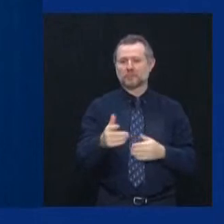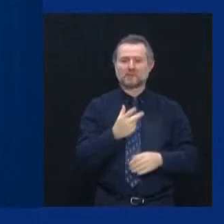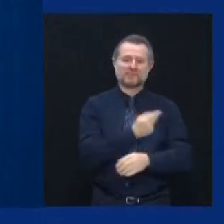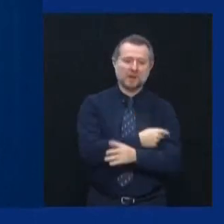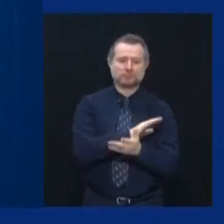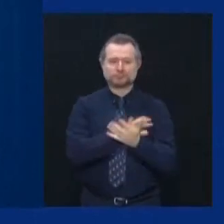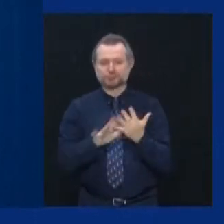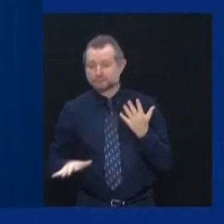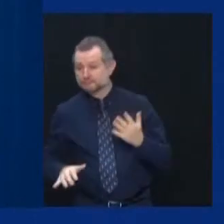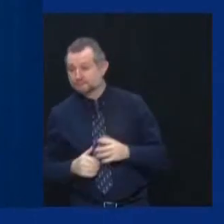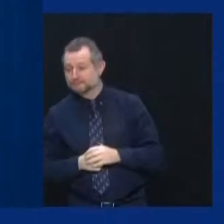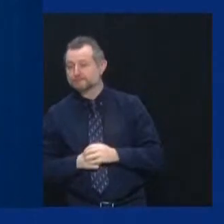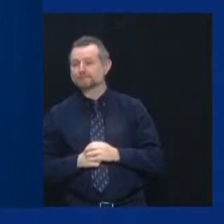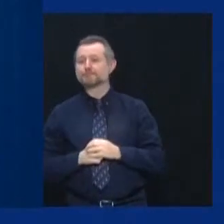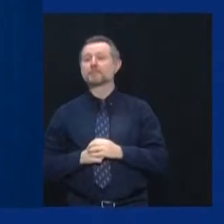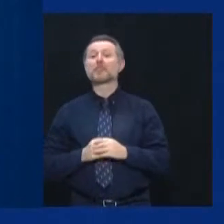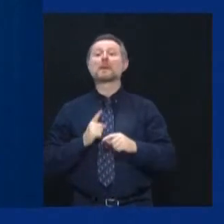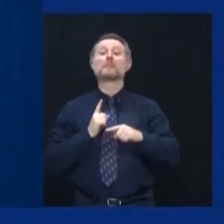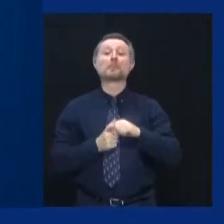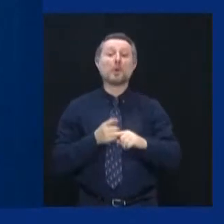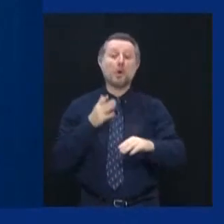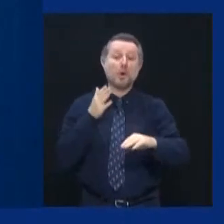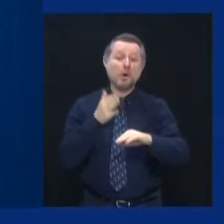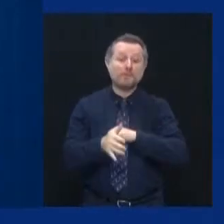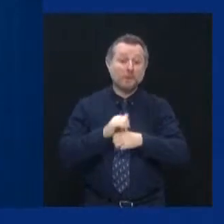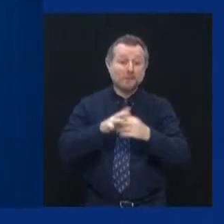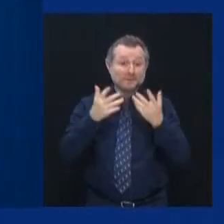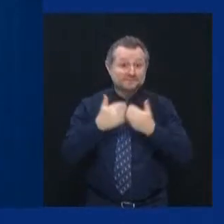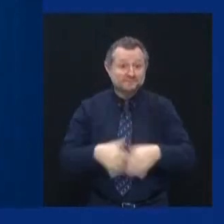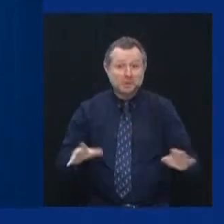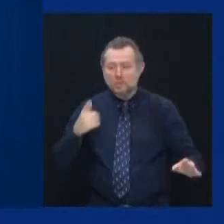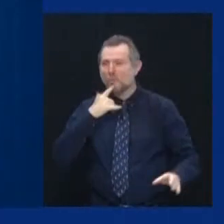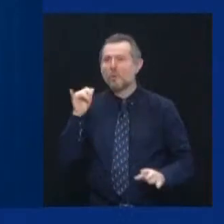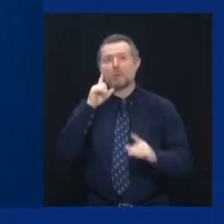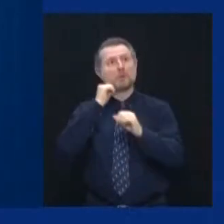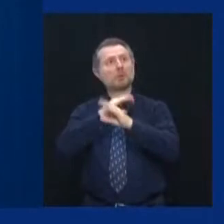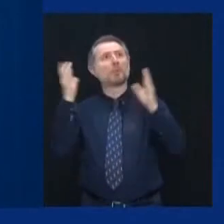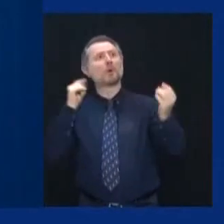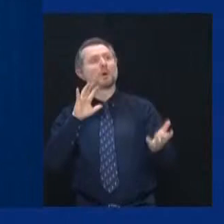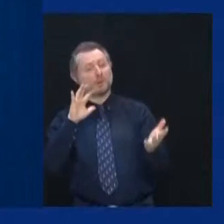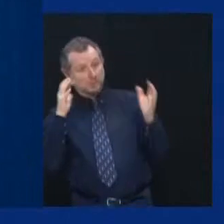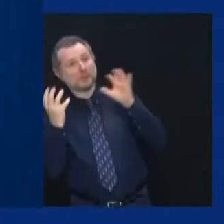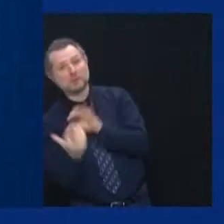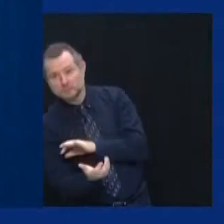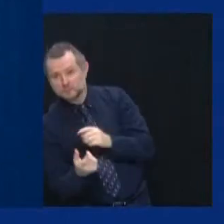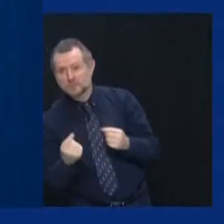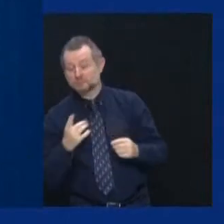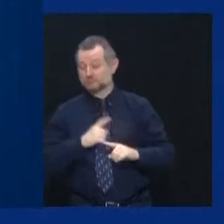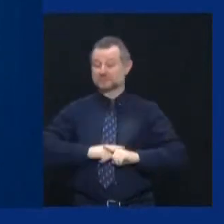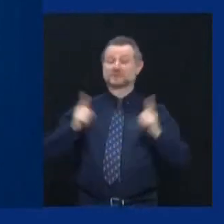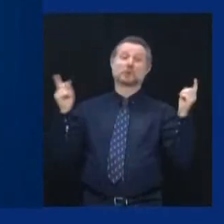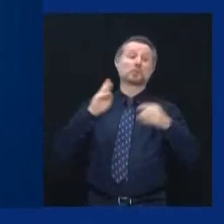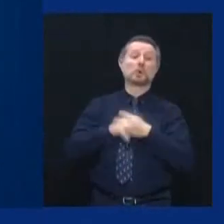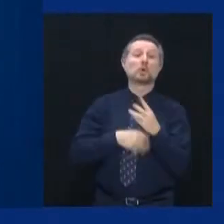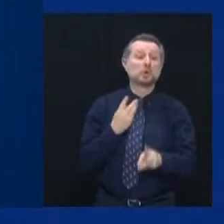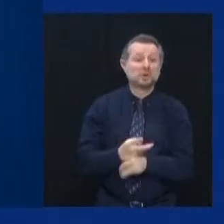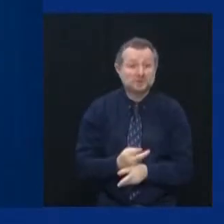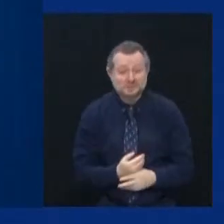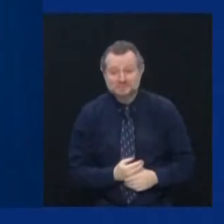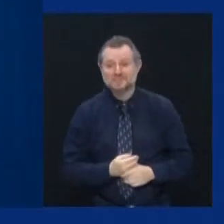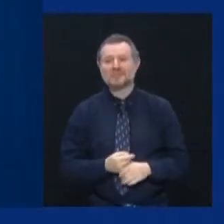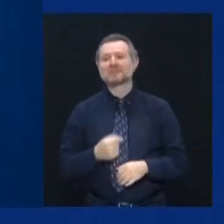then post-COVID reality. Post-COVID is a different world. Post-COVID is a transformed